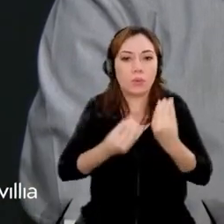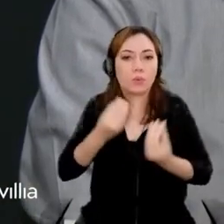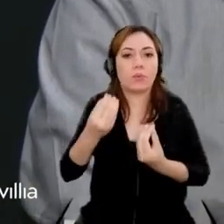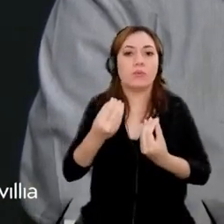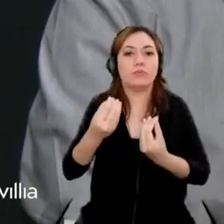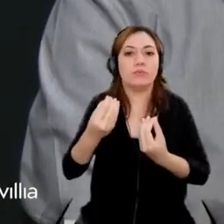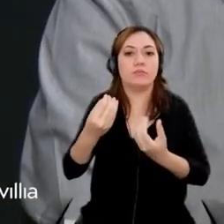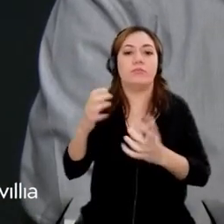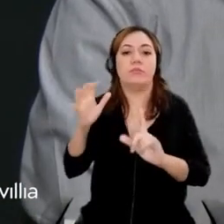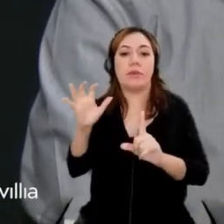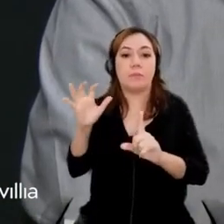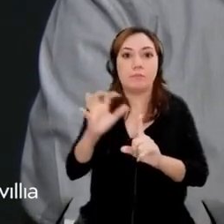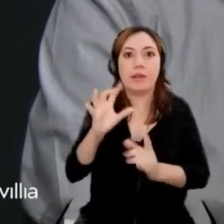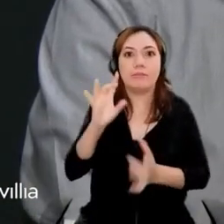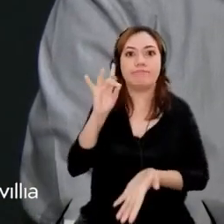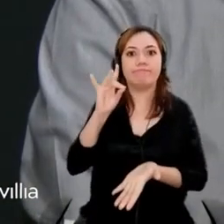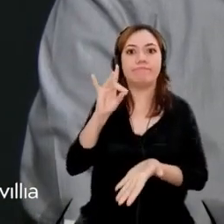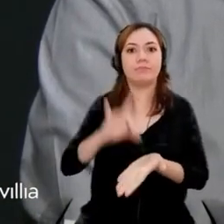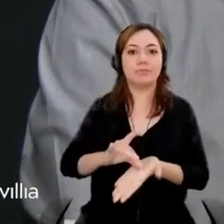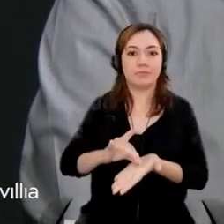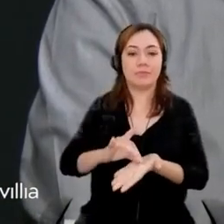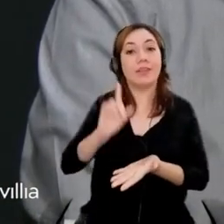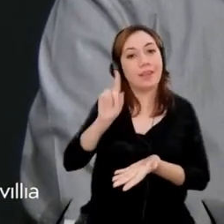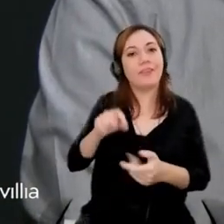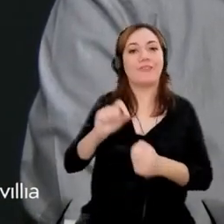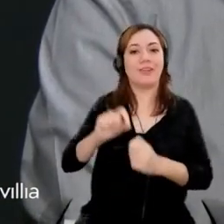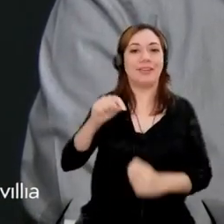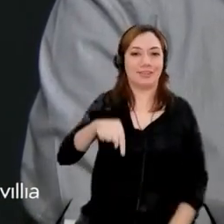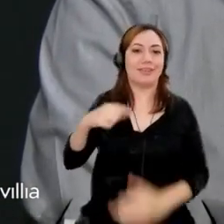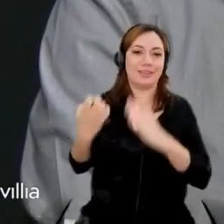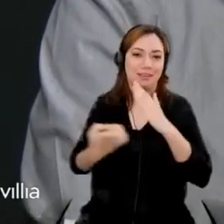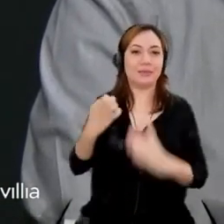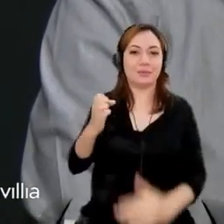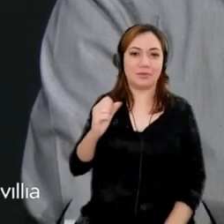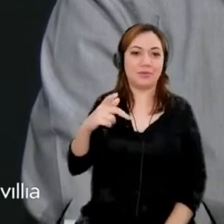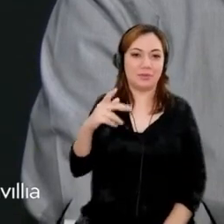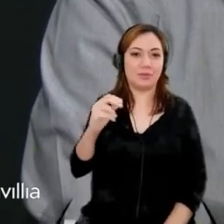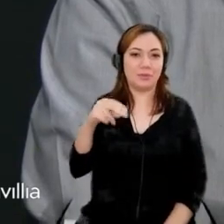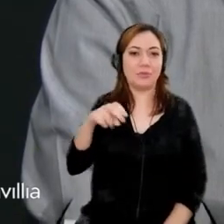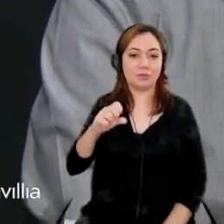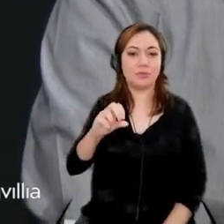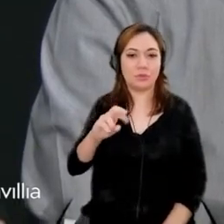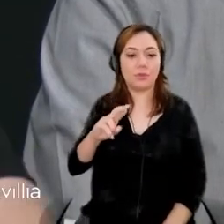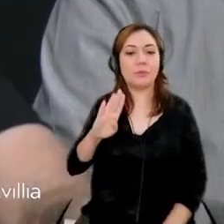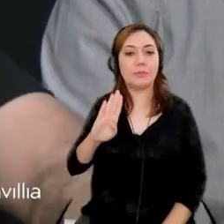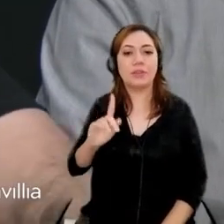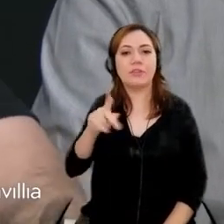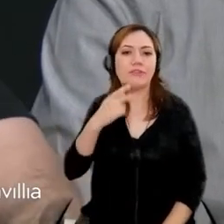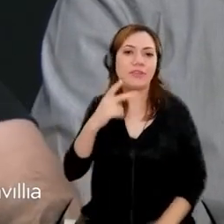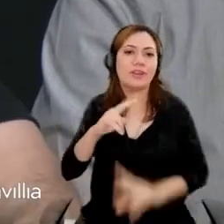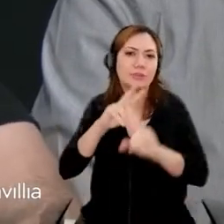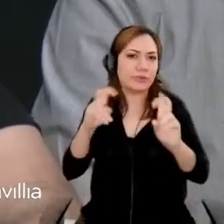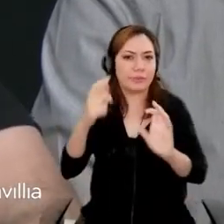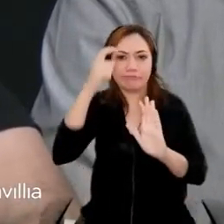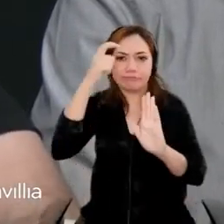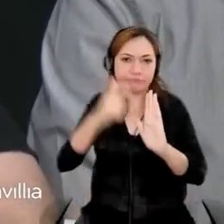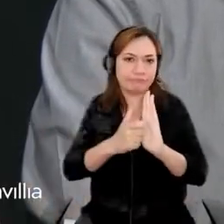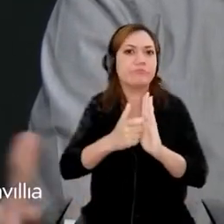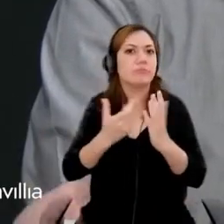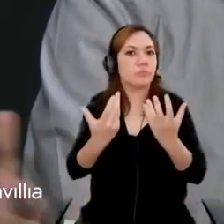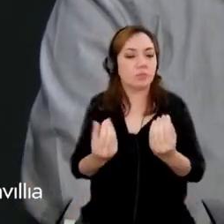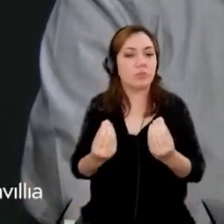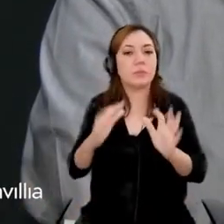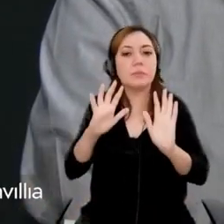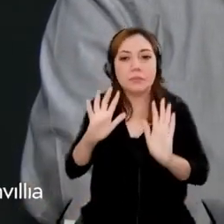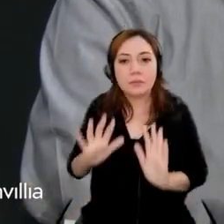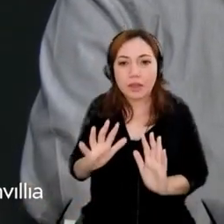at SponsorBee. So we're talking a lot about artificial intelligence, right? But how do you make real business of that? I mean, that's